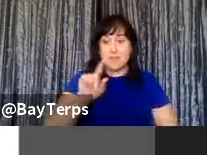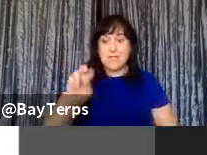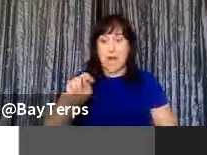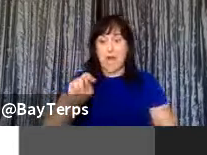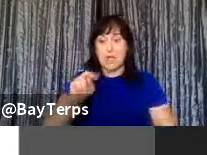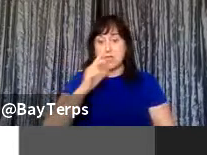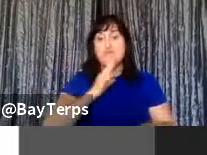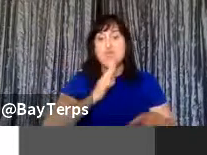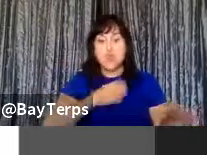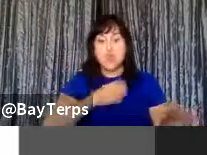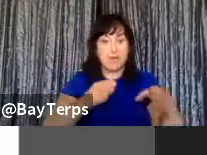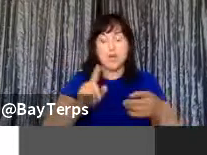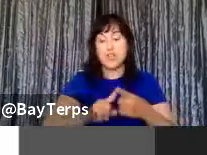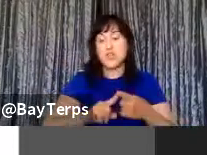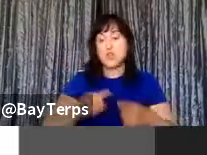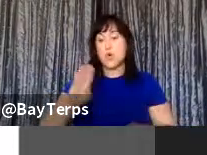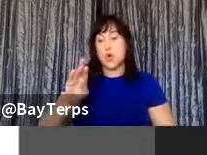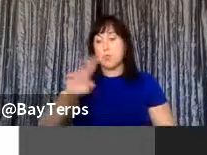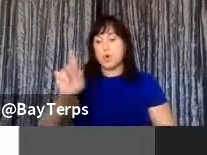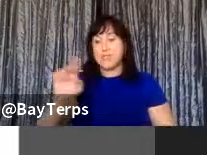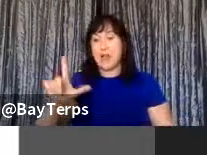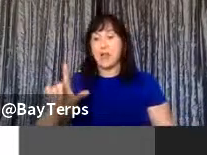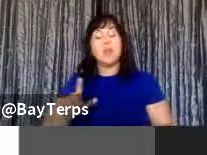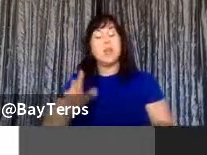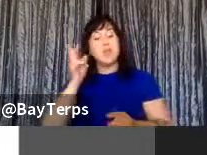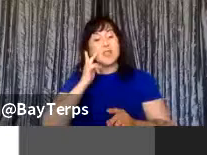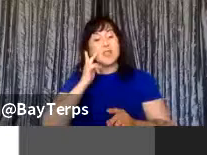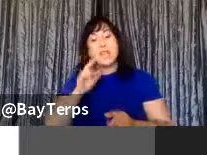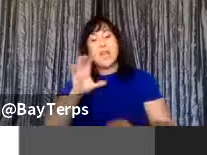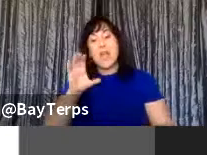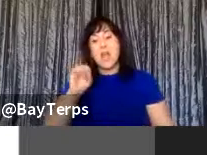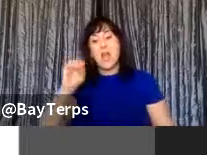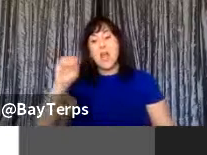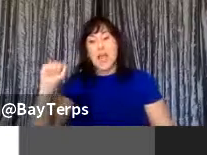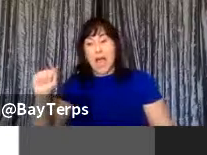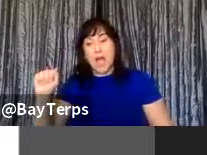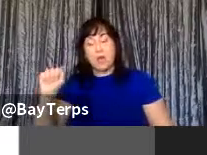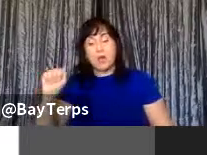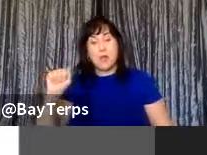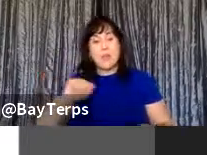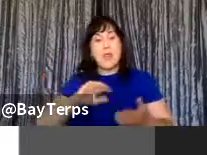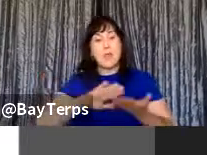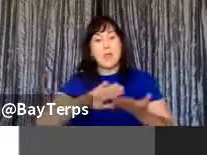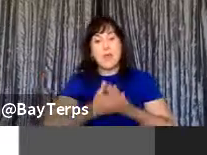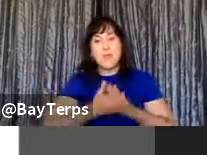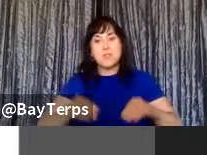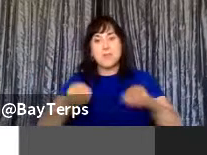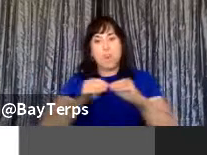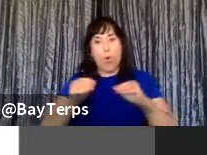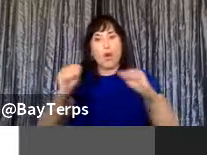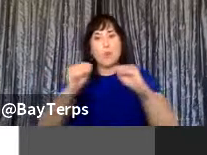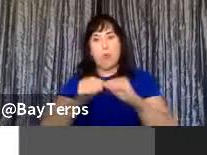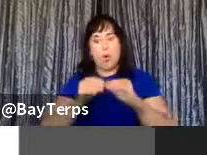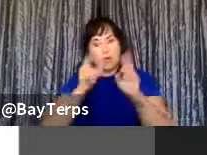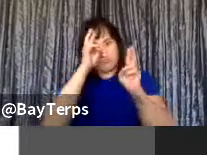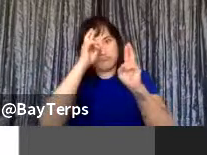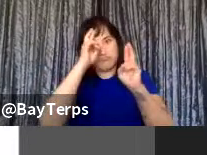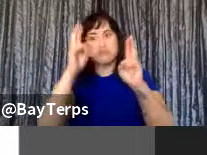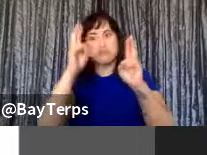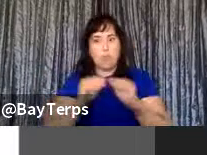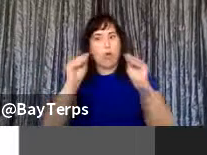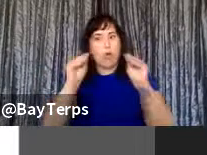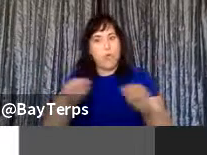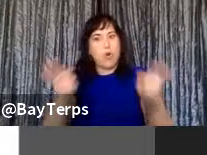period, we start seeing cacao becoming more elevated as it makes its way through the continent, becoming more and more important, you know,